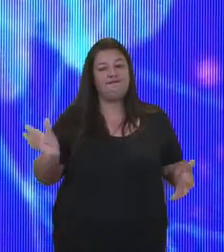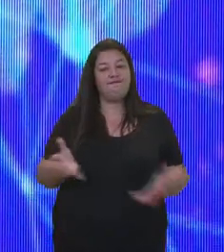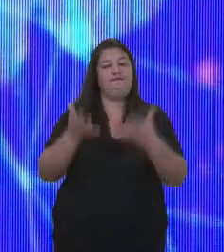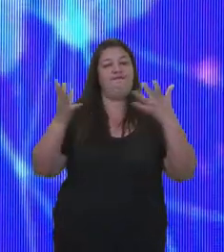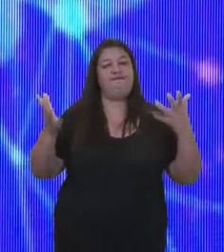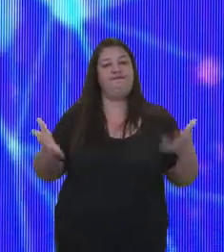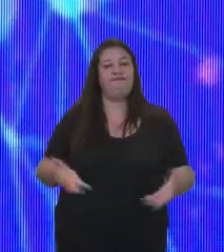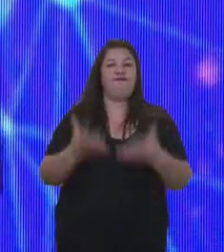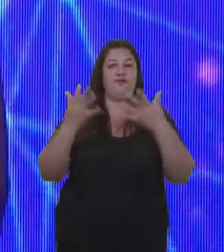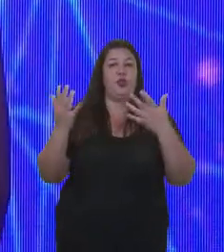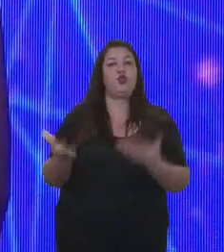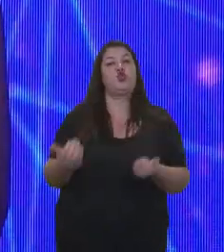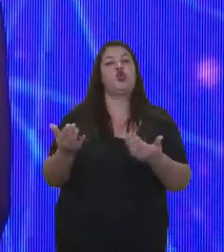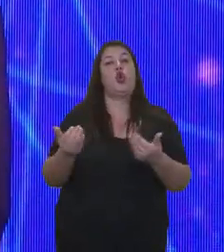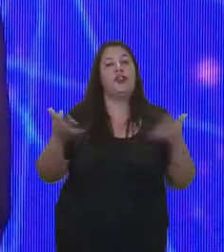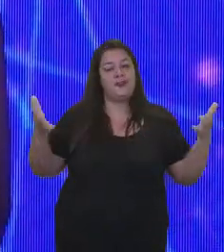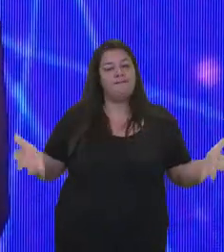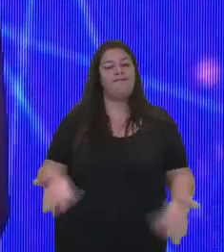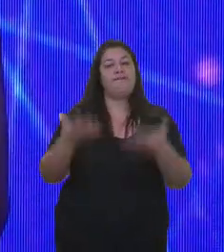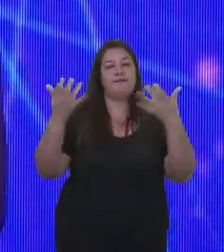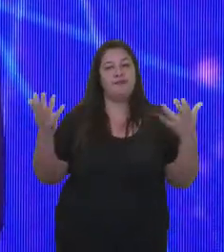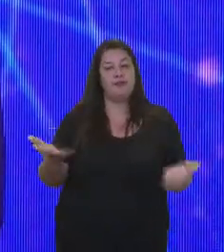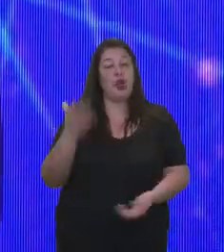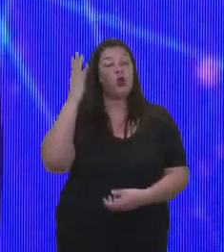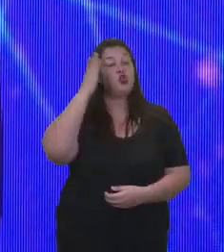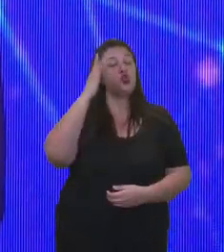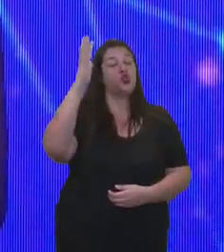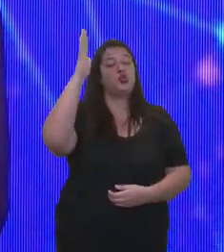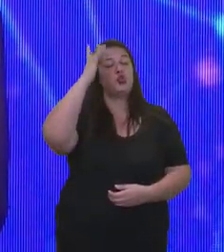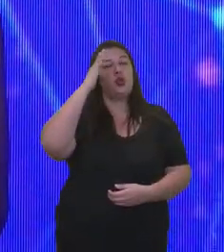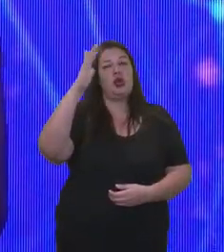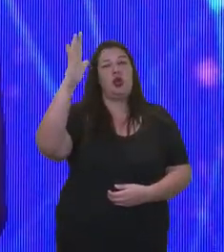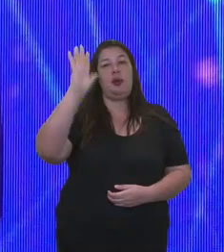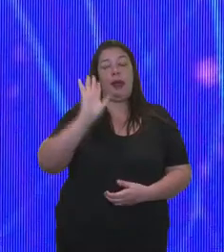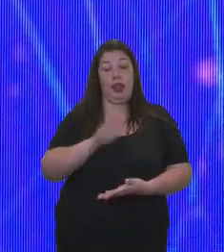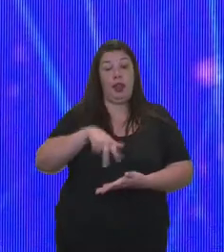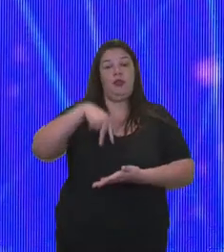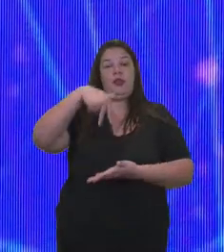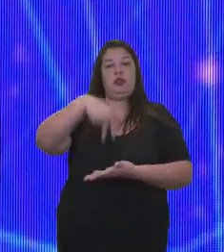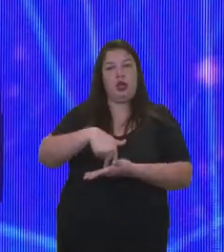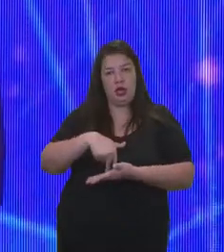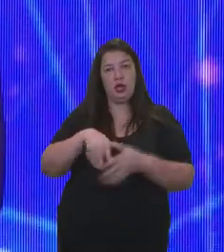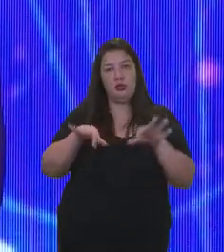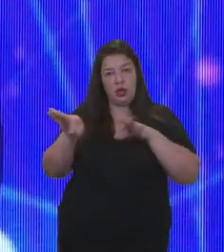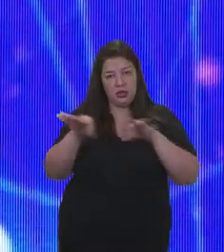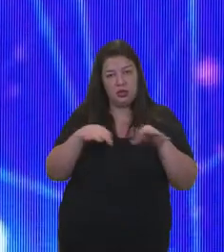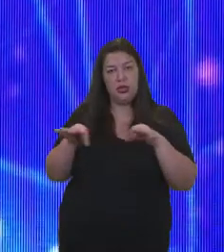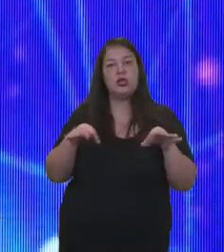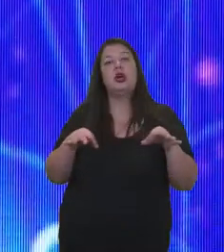to foster the youth to dream, but they must rise and plan